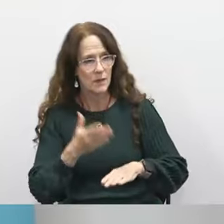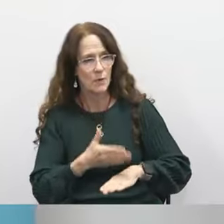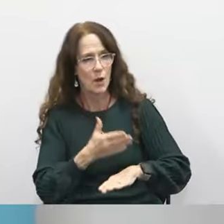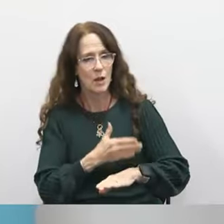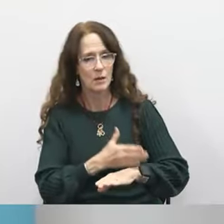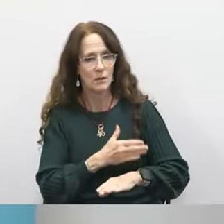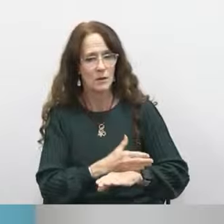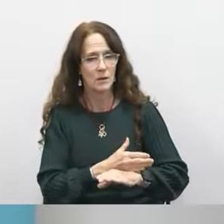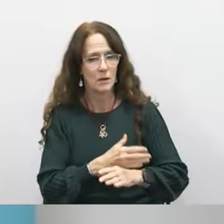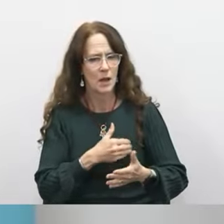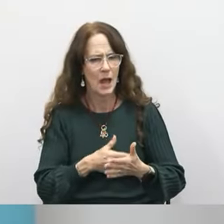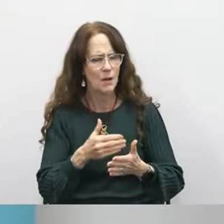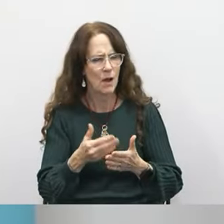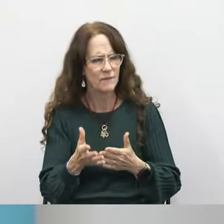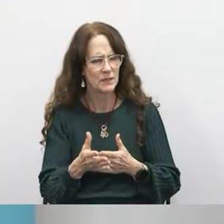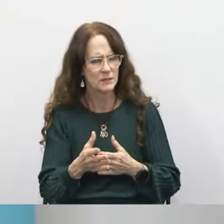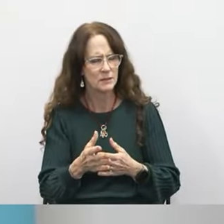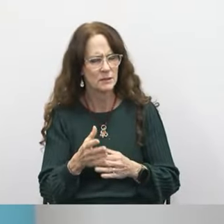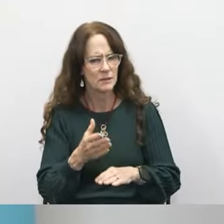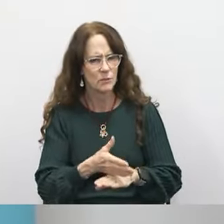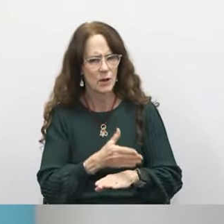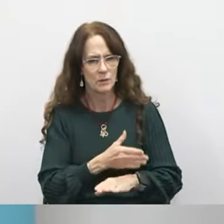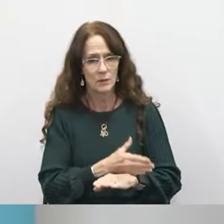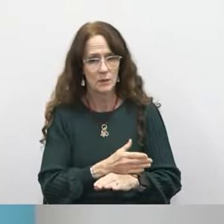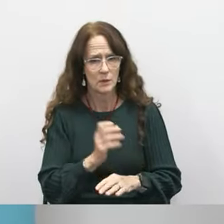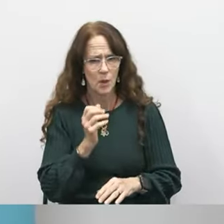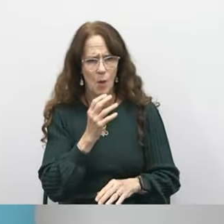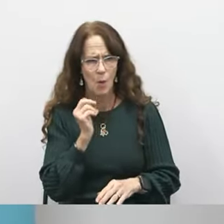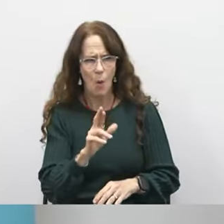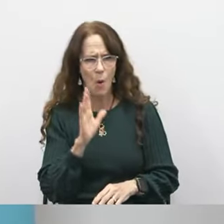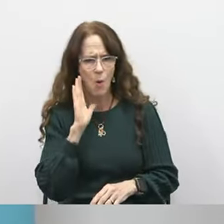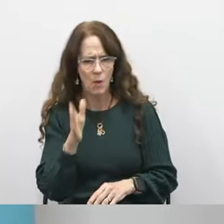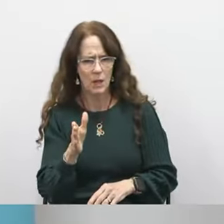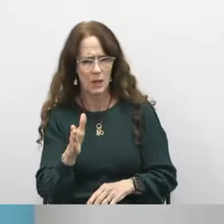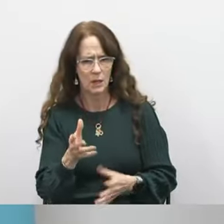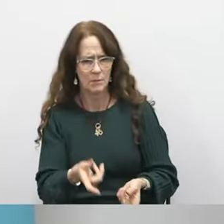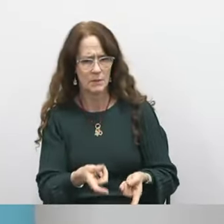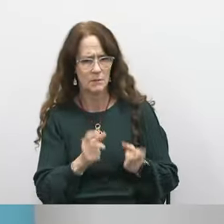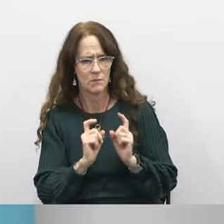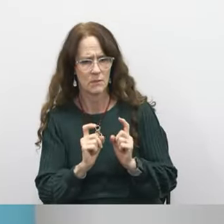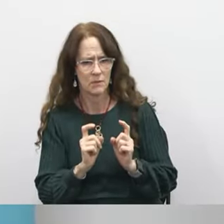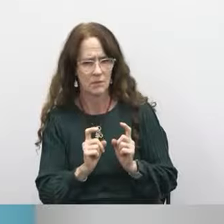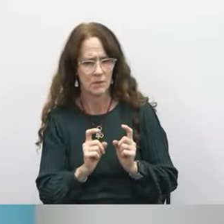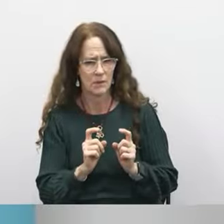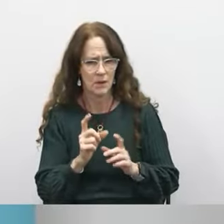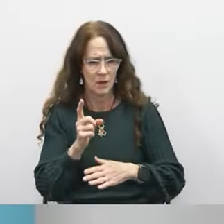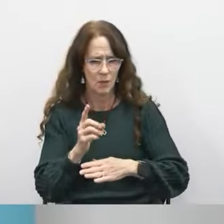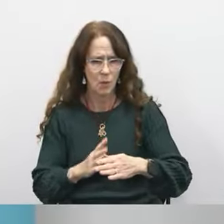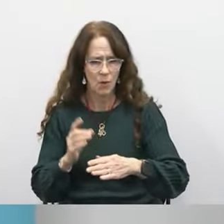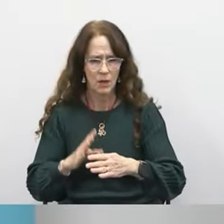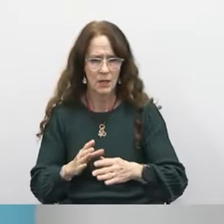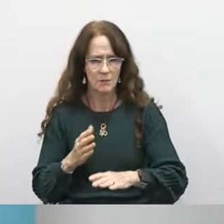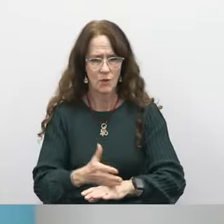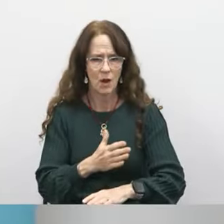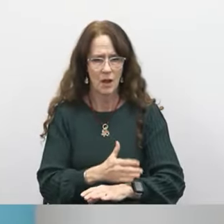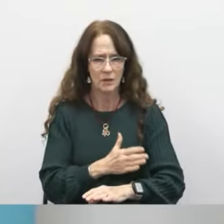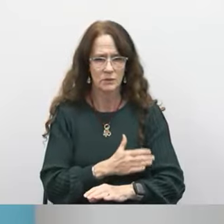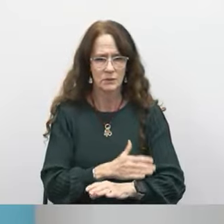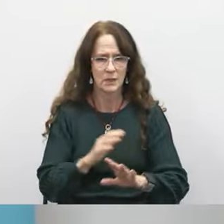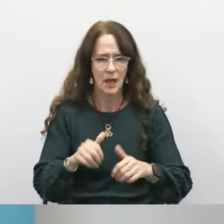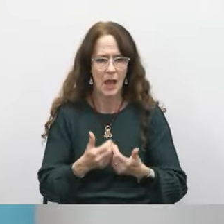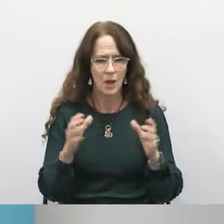learners? How often? Or will we be provided, I don't know, quarterly progress as to how